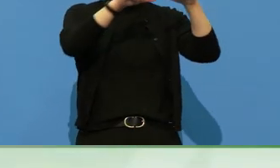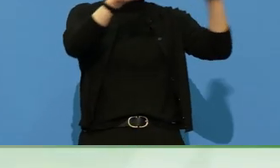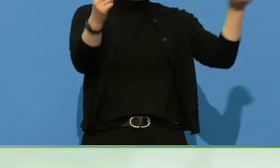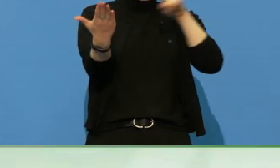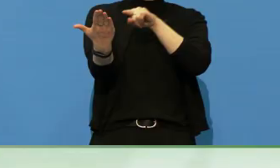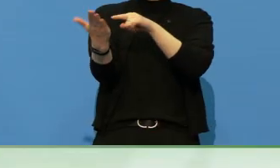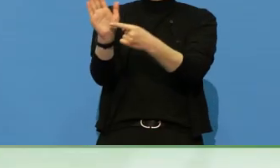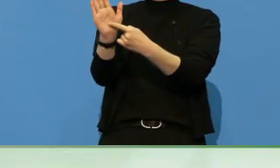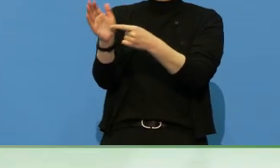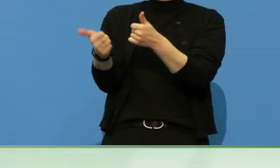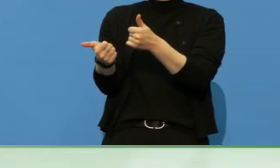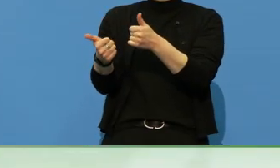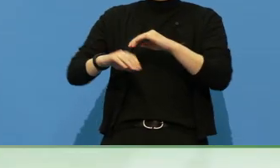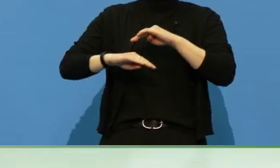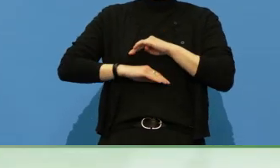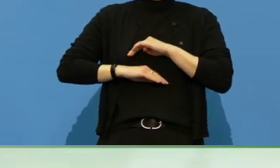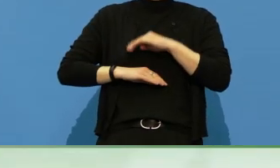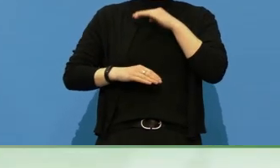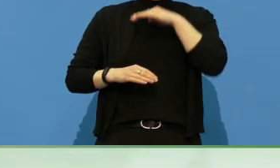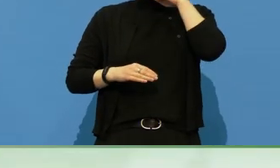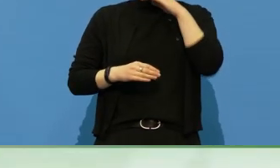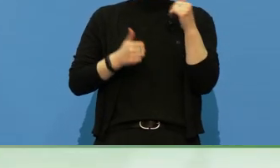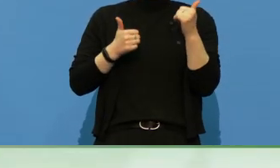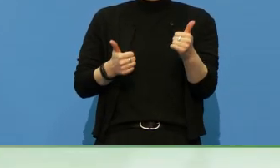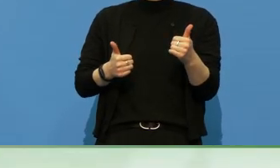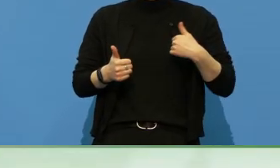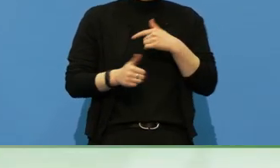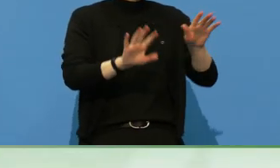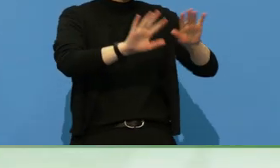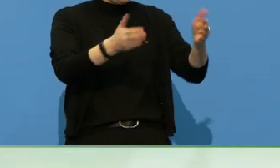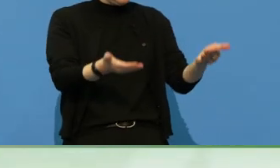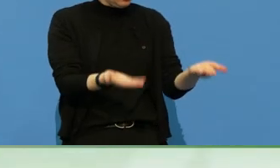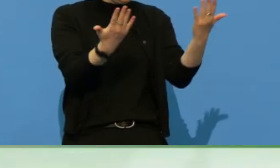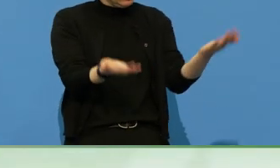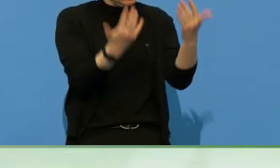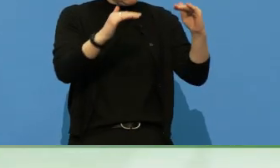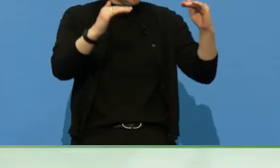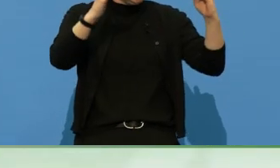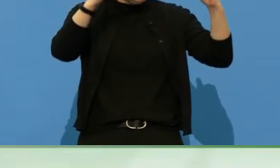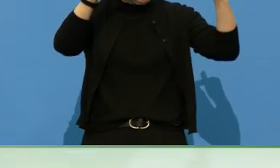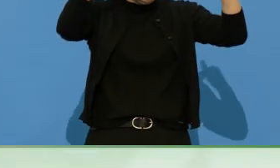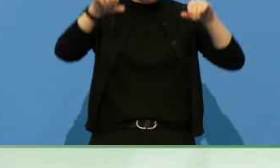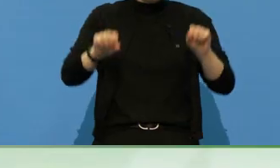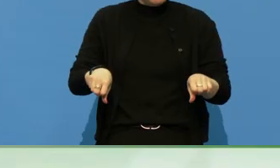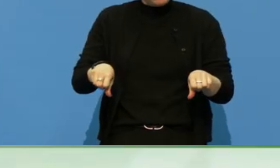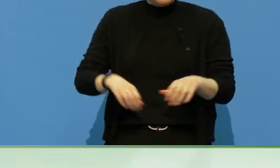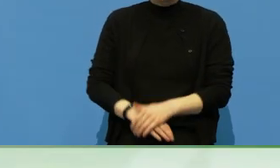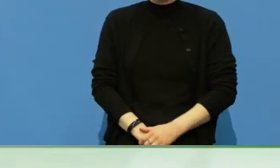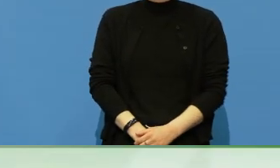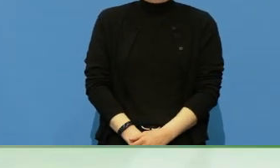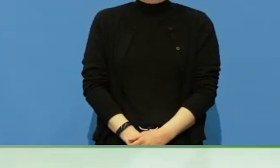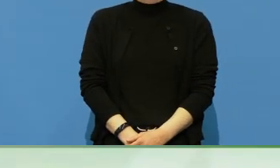everything, but get back to the barriers. From 10 years perspective, when we started